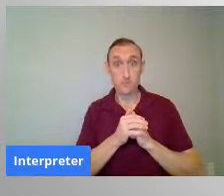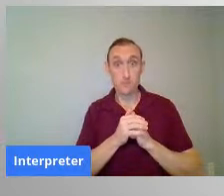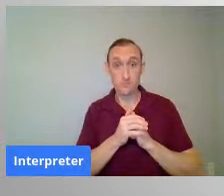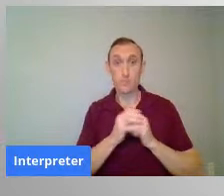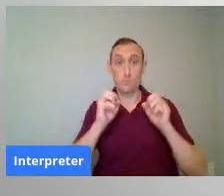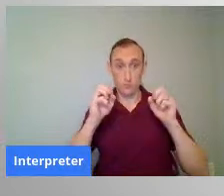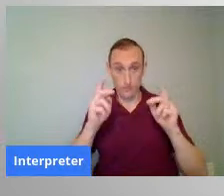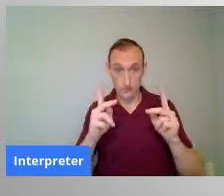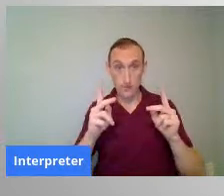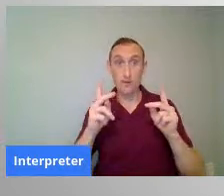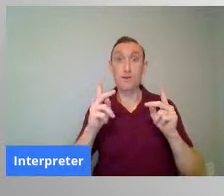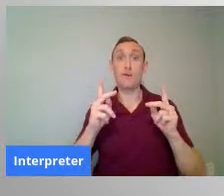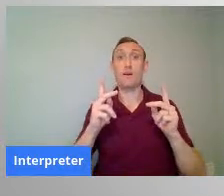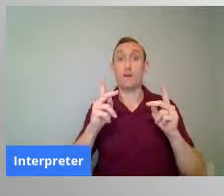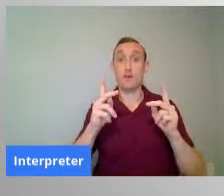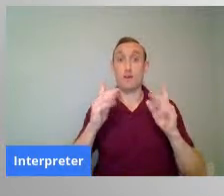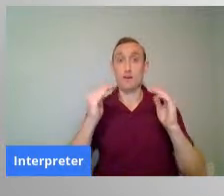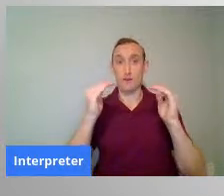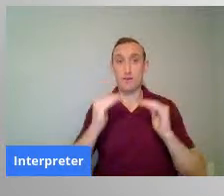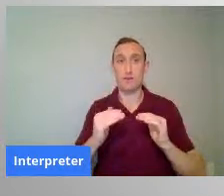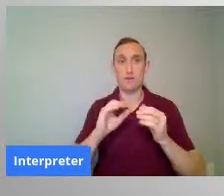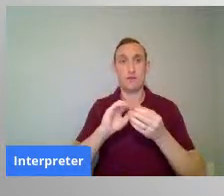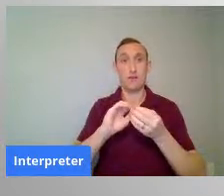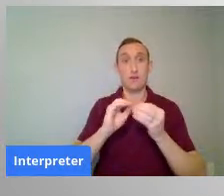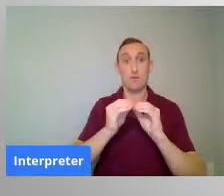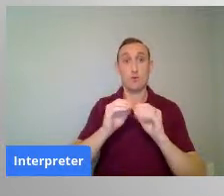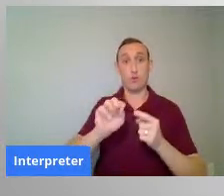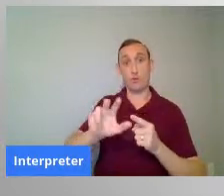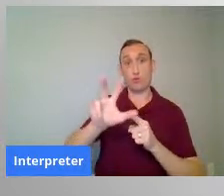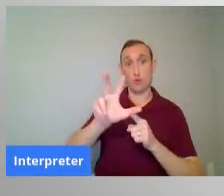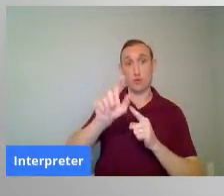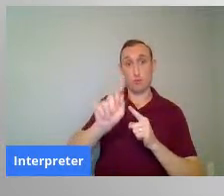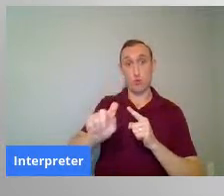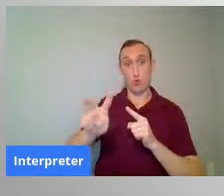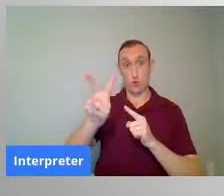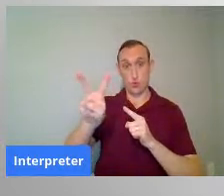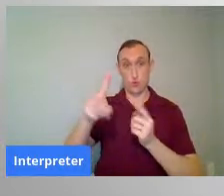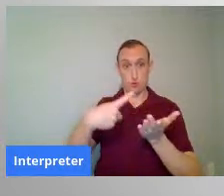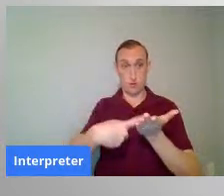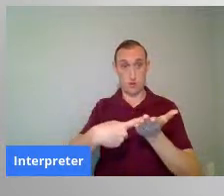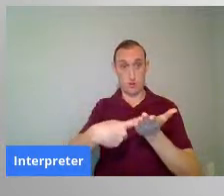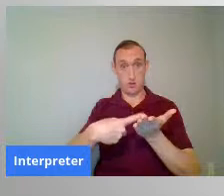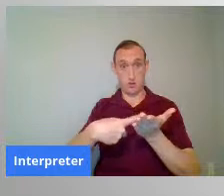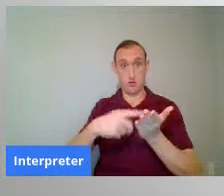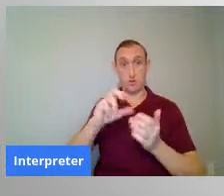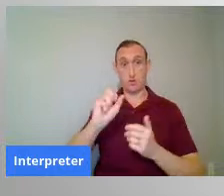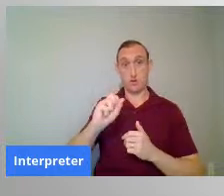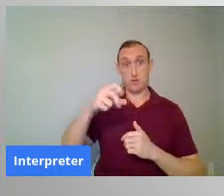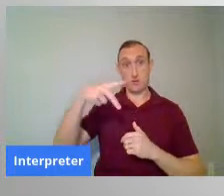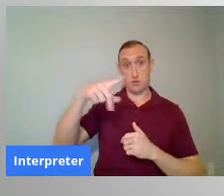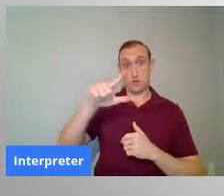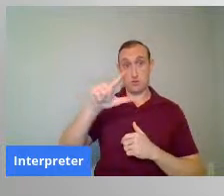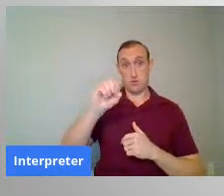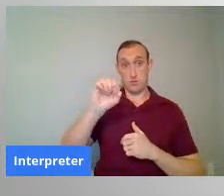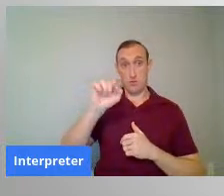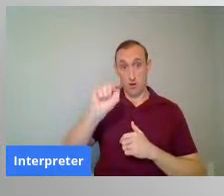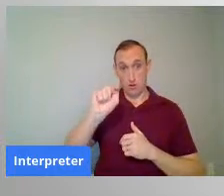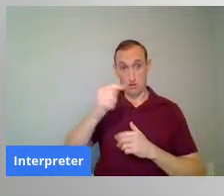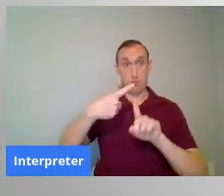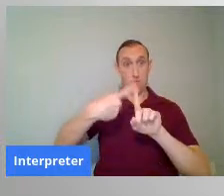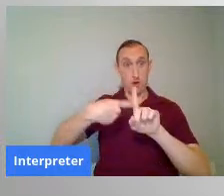Okay, we'll move forward with item 3.2, which is our SPLOST monthly report.